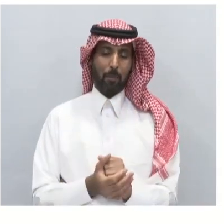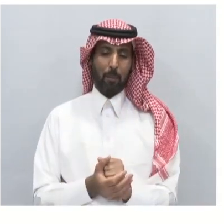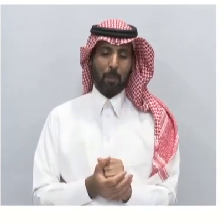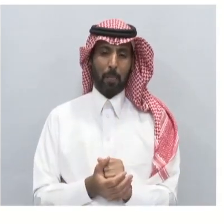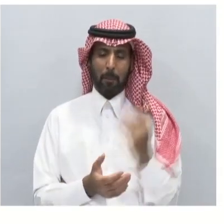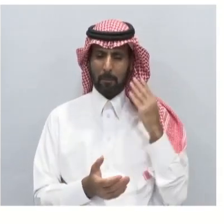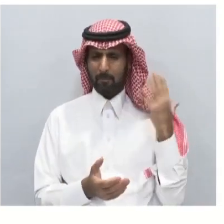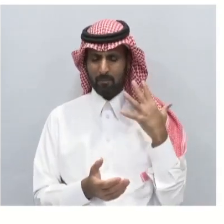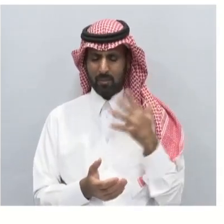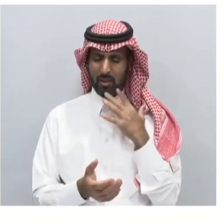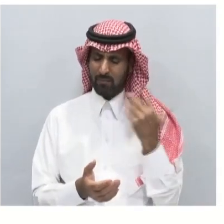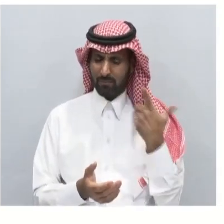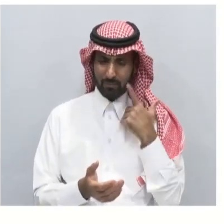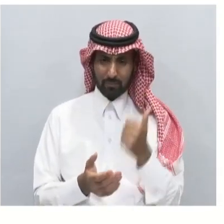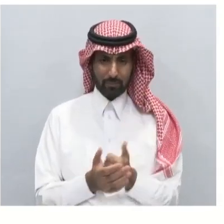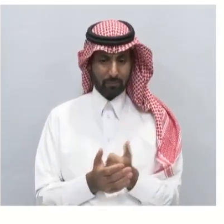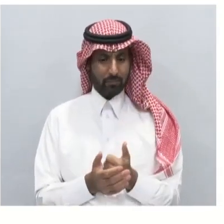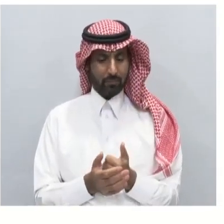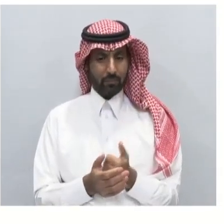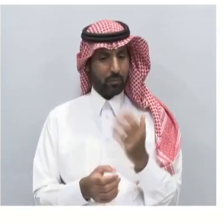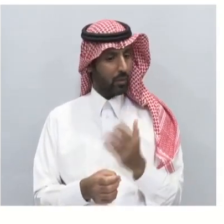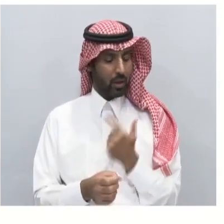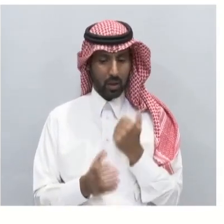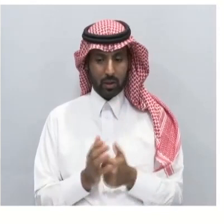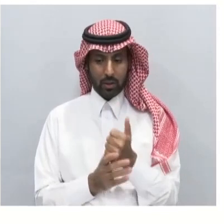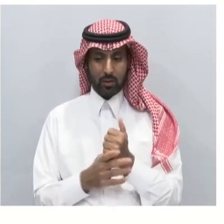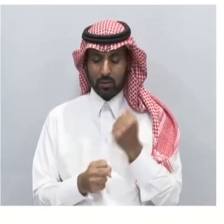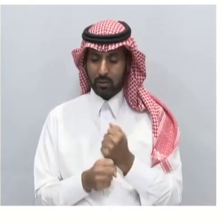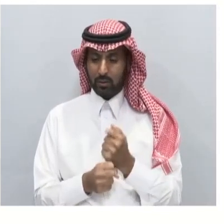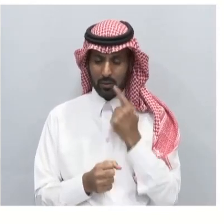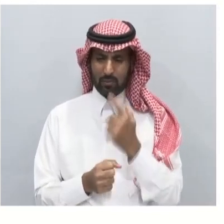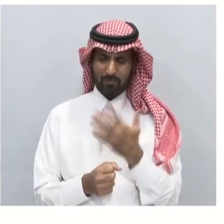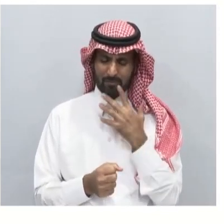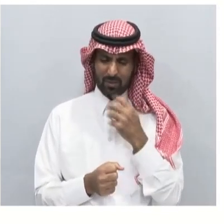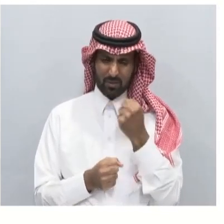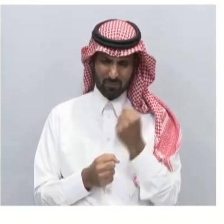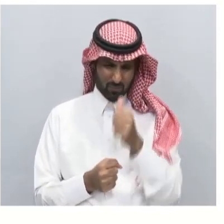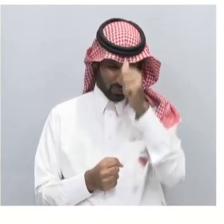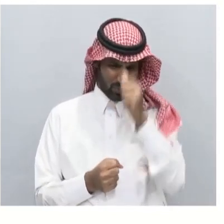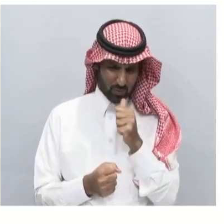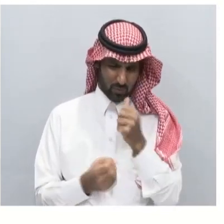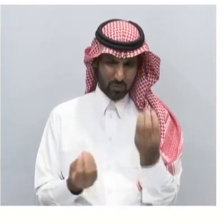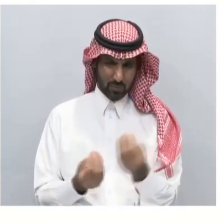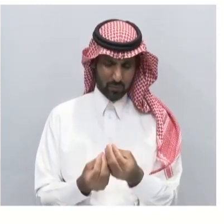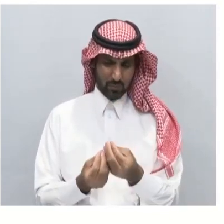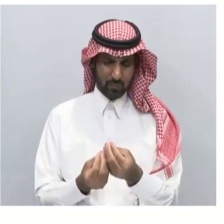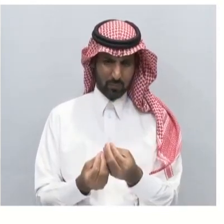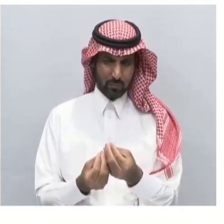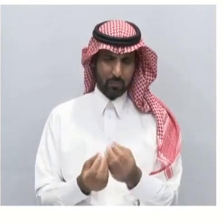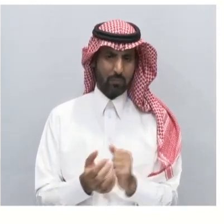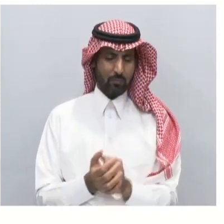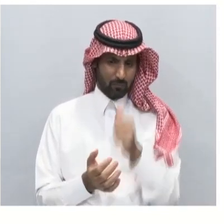noise. I wasn't able to do any work and I was very angry with them. They